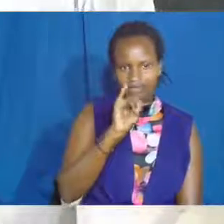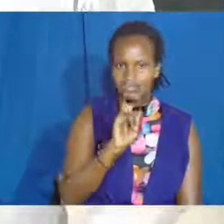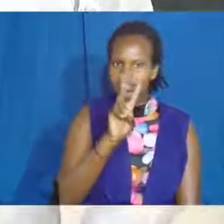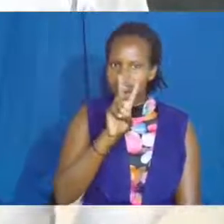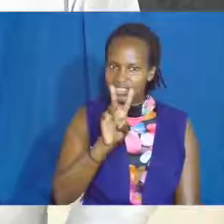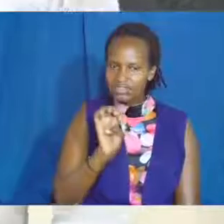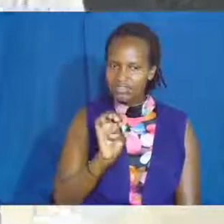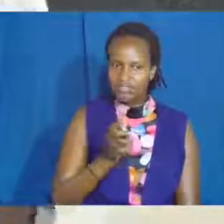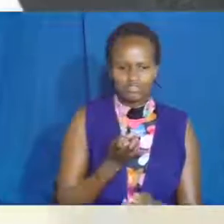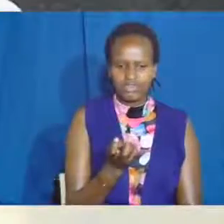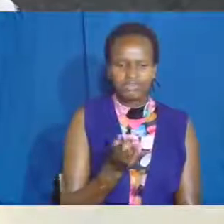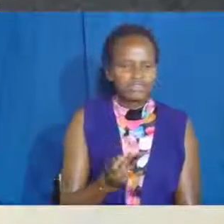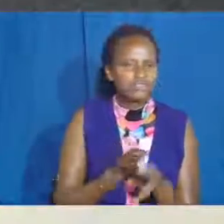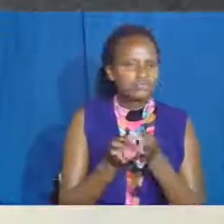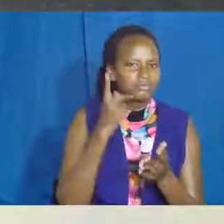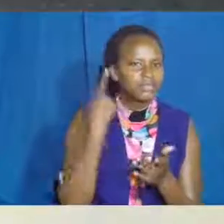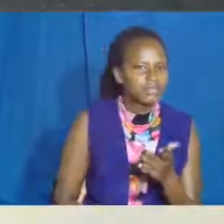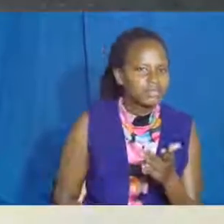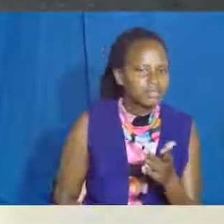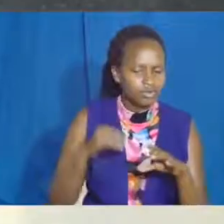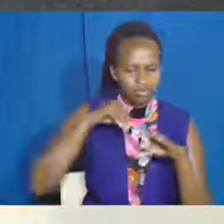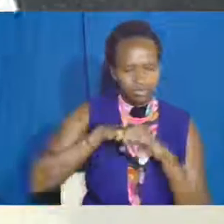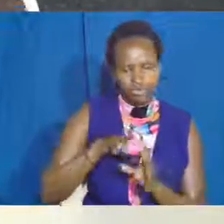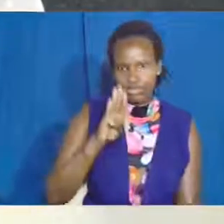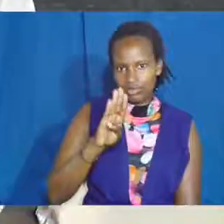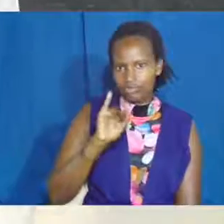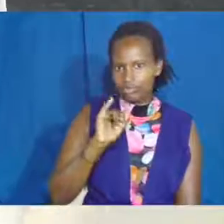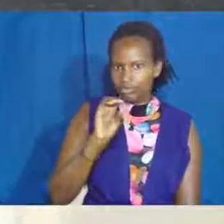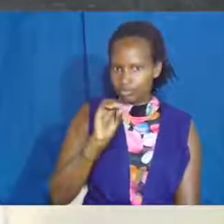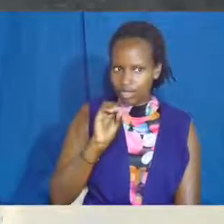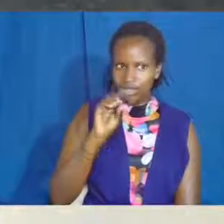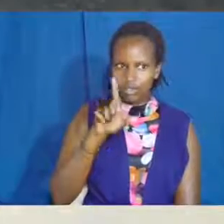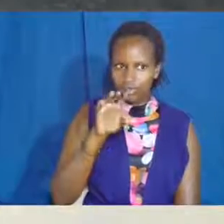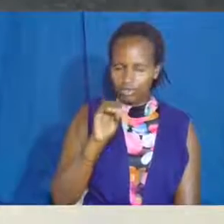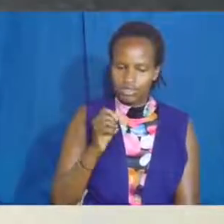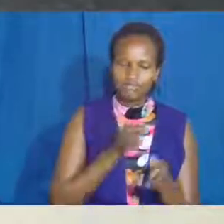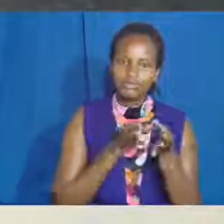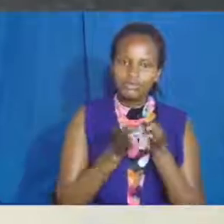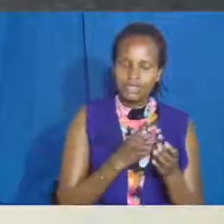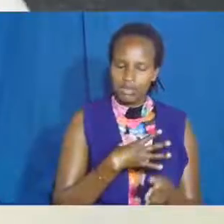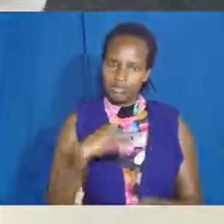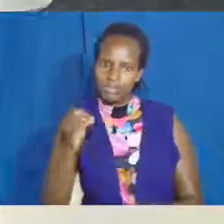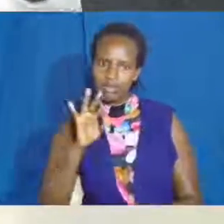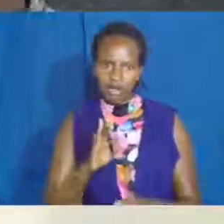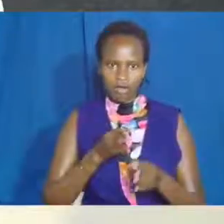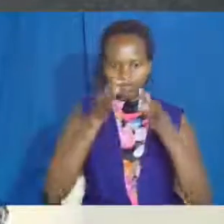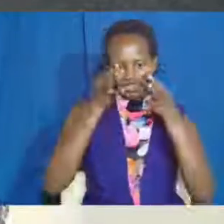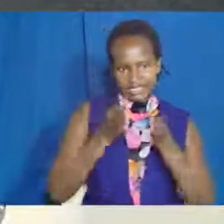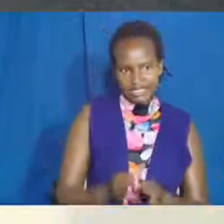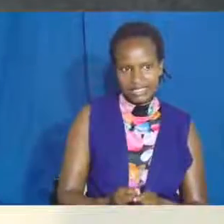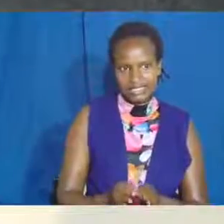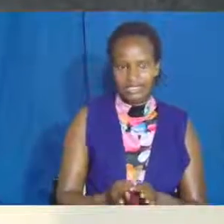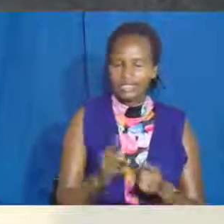passive transport? In biology, when I say a passive transport, it means the movement of molecules along electronic gradient does not require